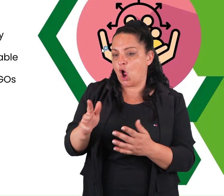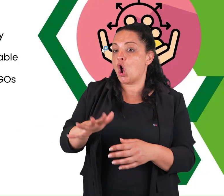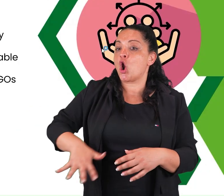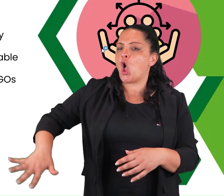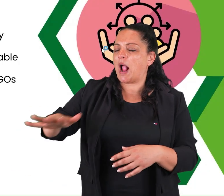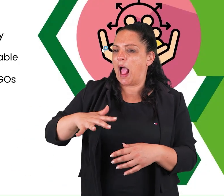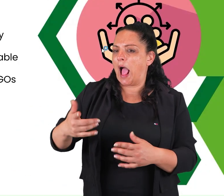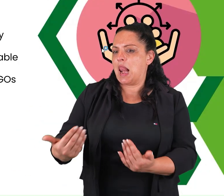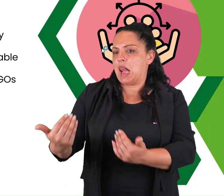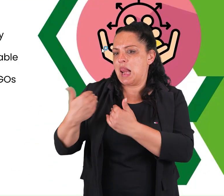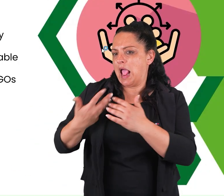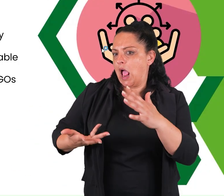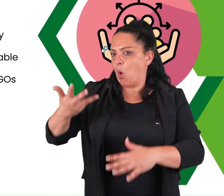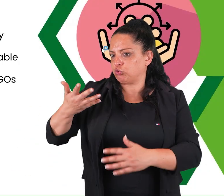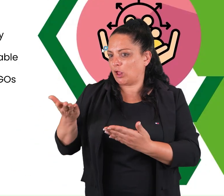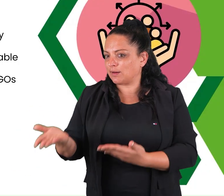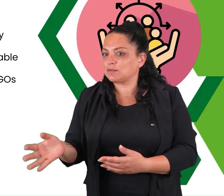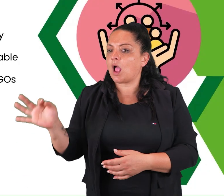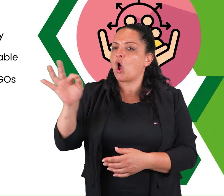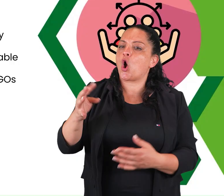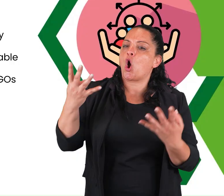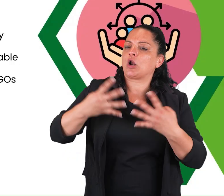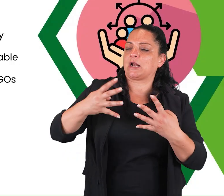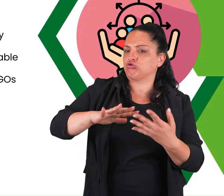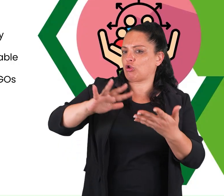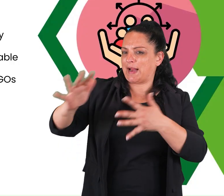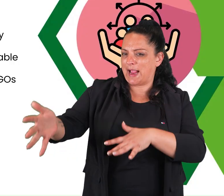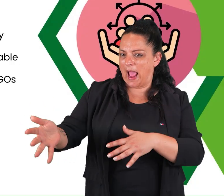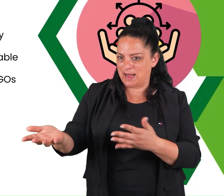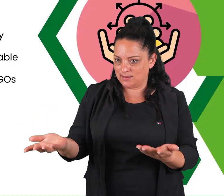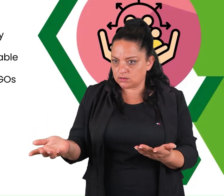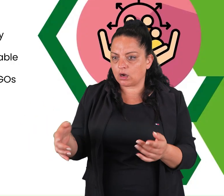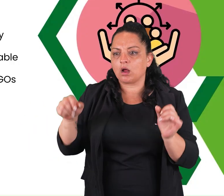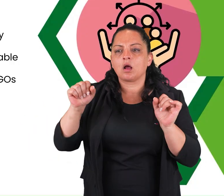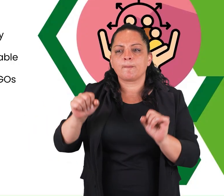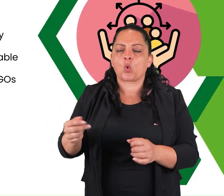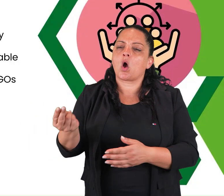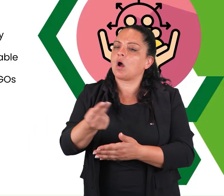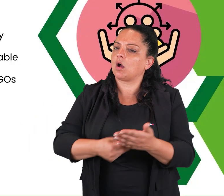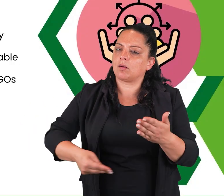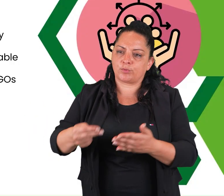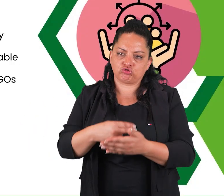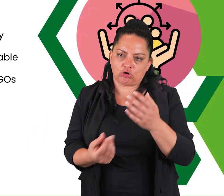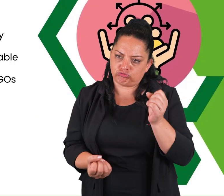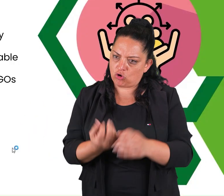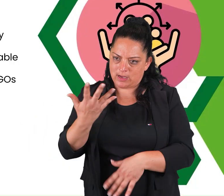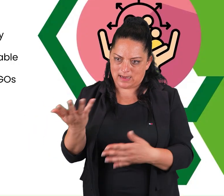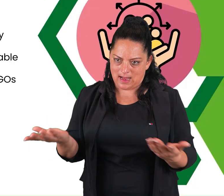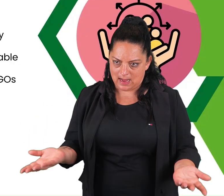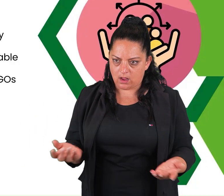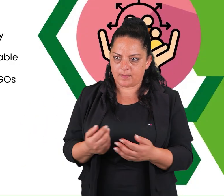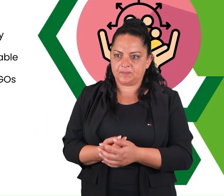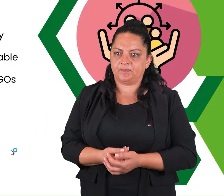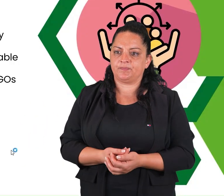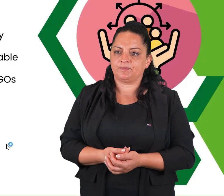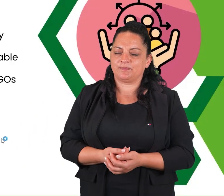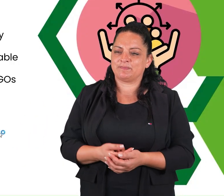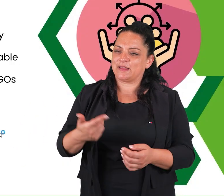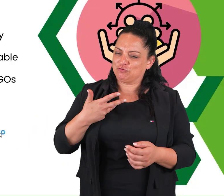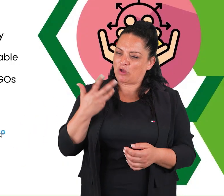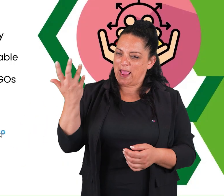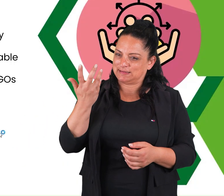or non-governmental organizations can implement big environmental projects. And here we